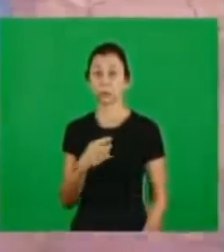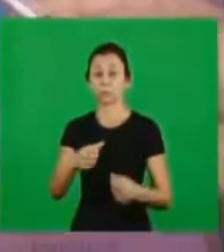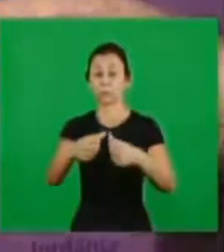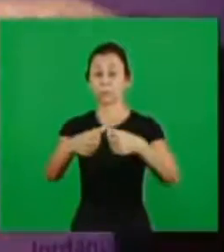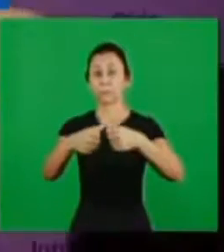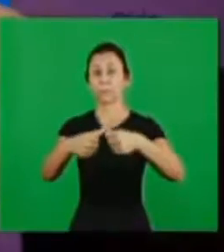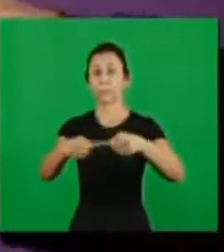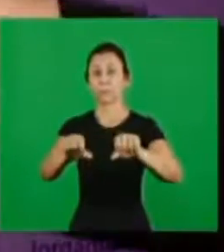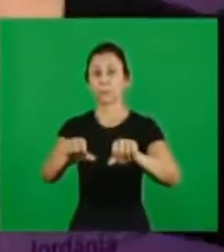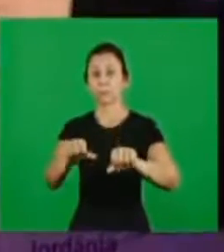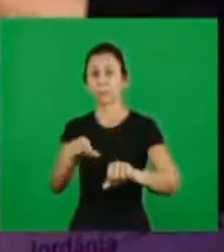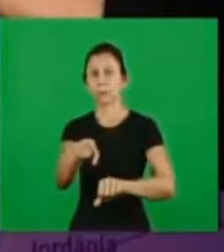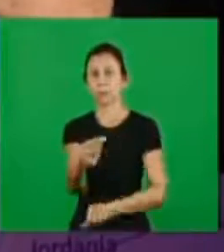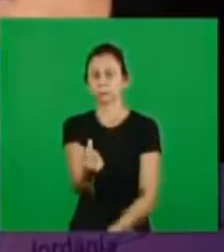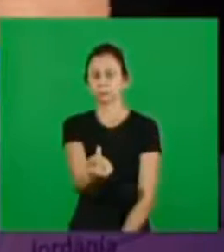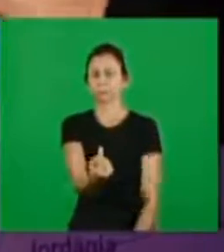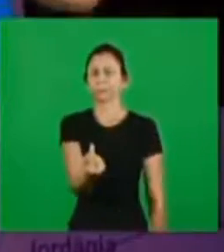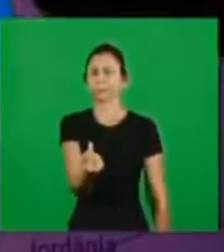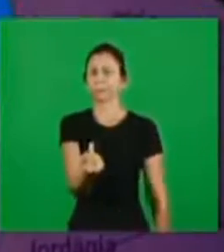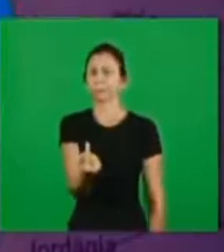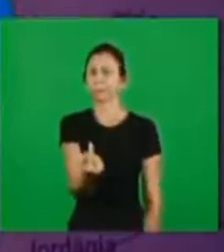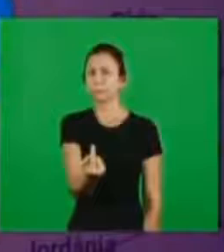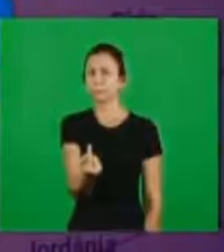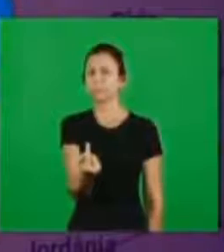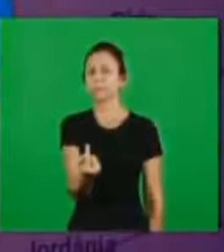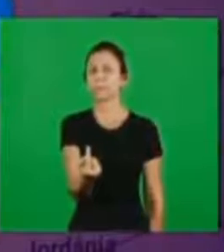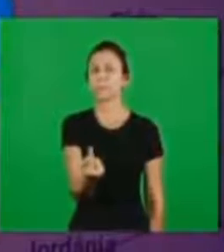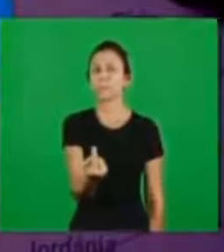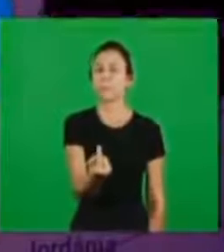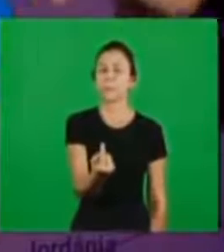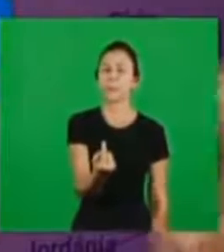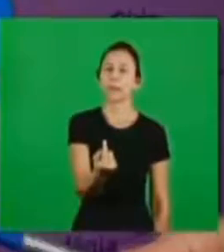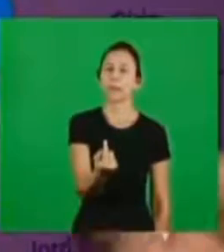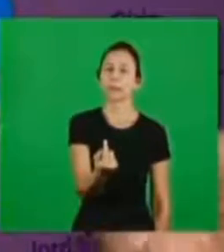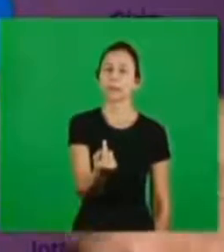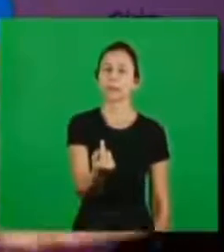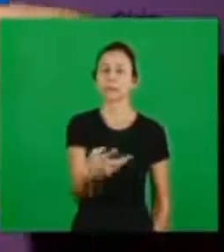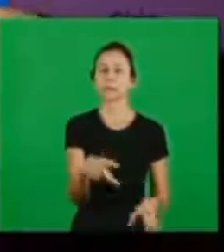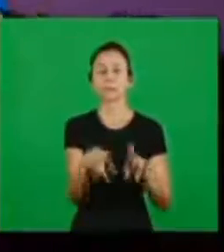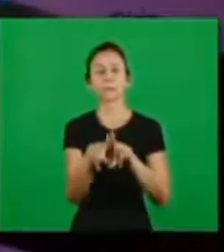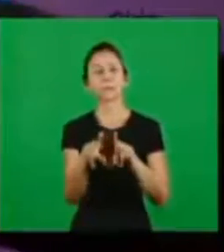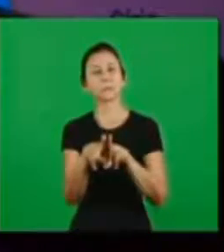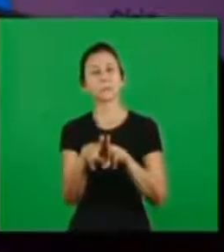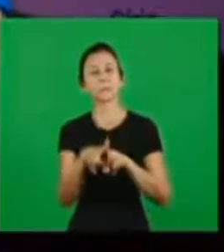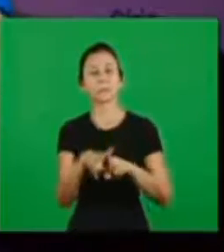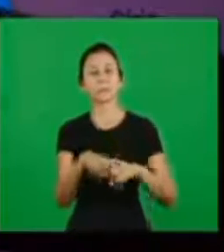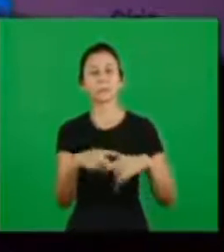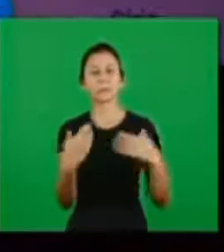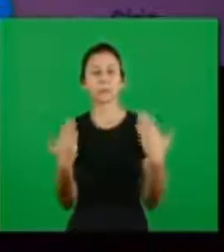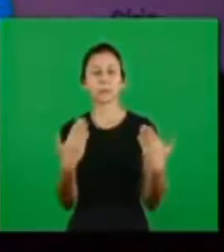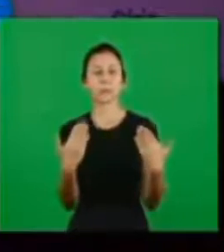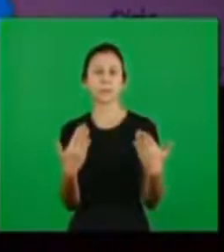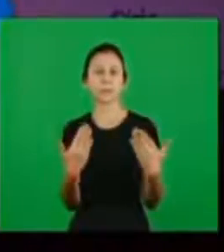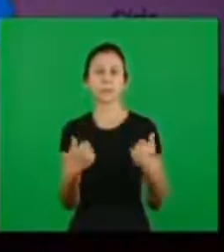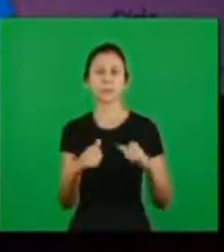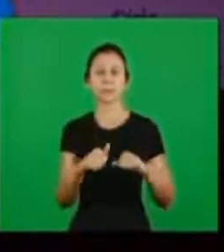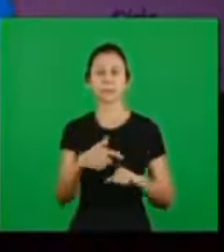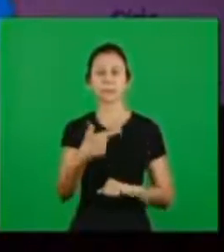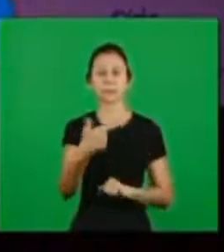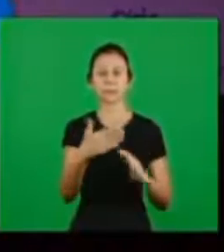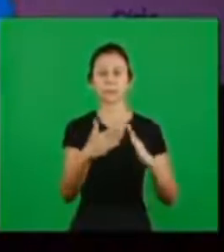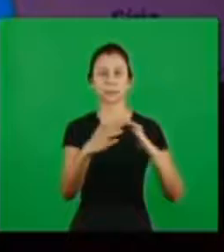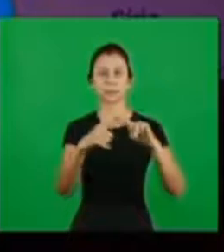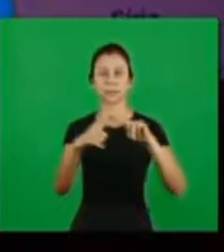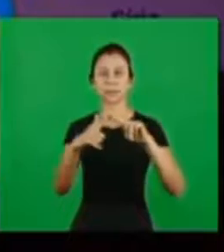imprisoned. He was imprisoned, and here we see, in fact, the church.